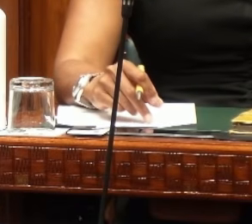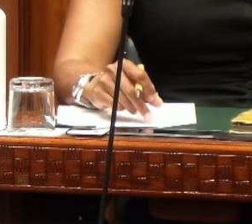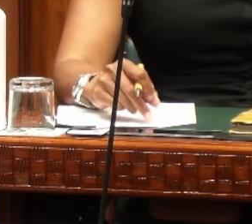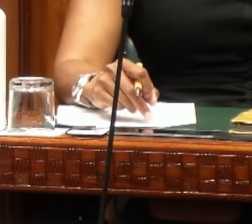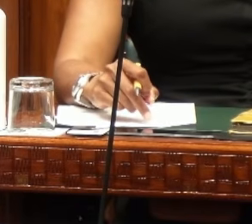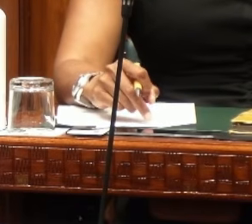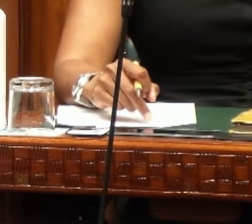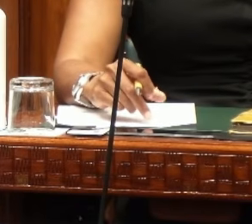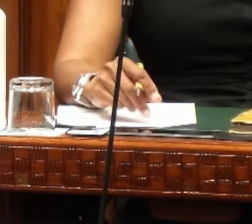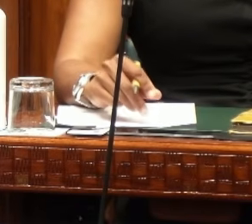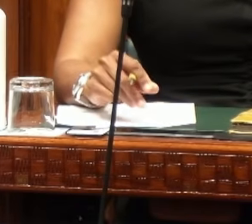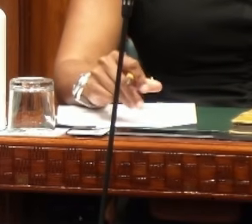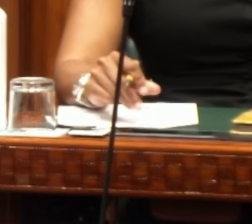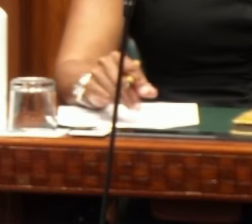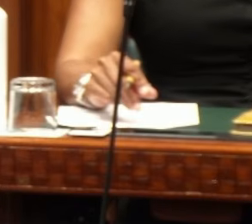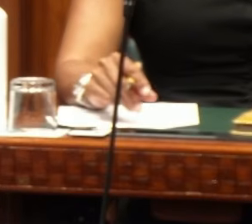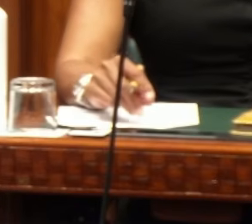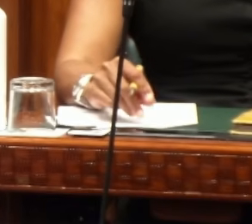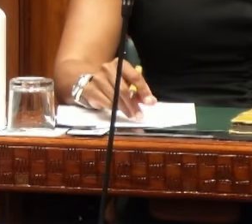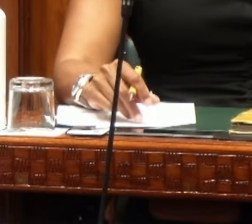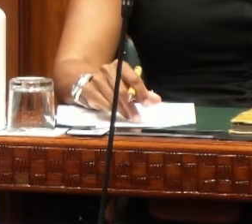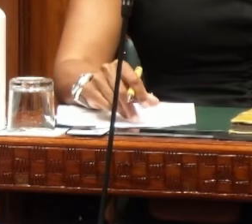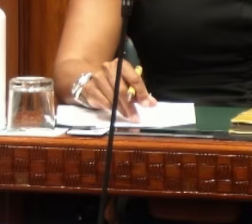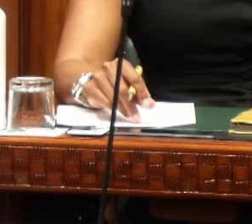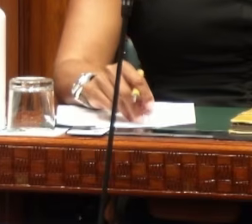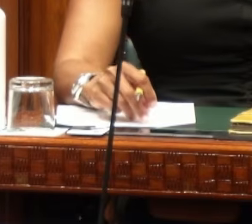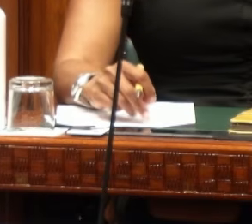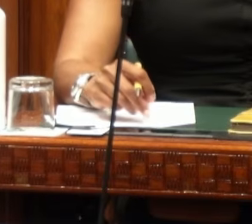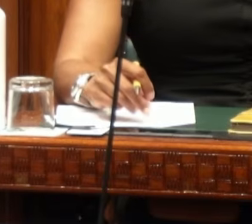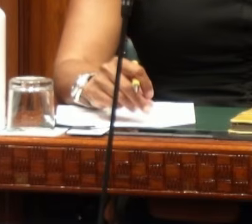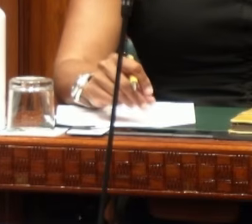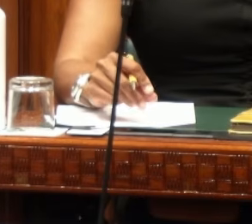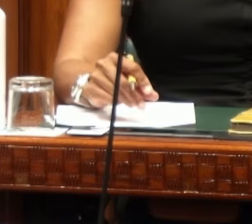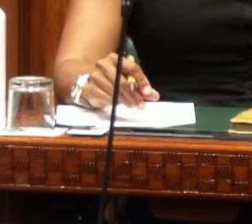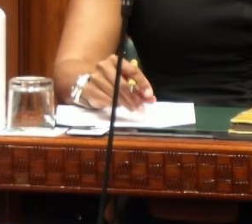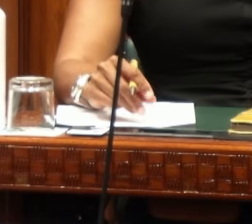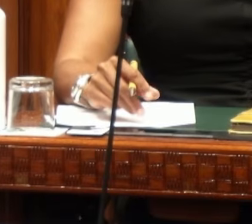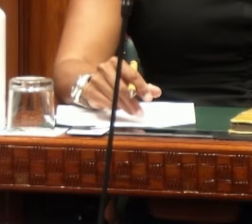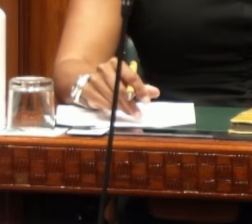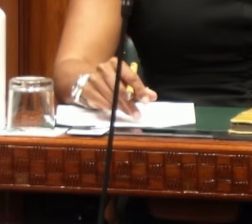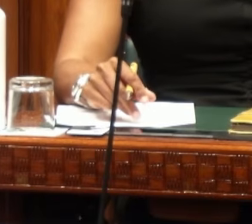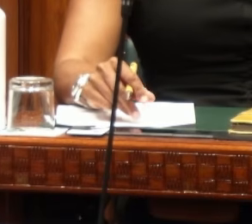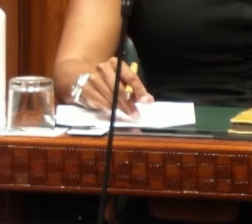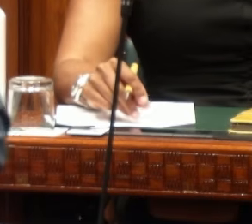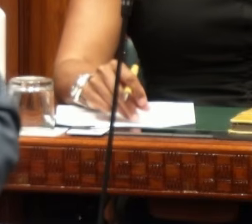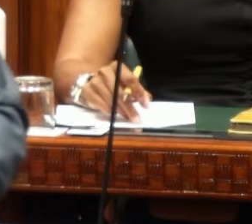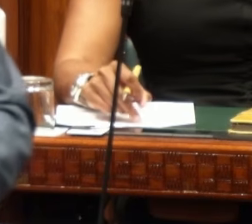in value-added tax in the 2023-2024 budget may have been painful, but necessary. We imposed additional